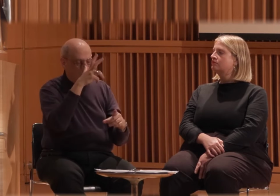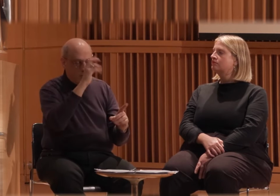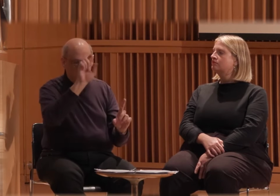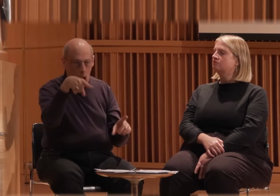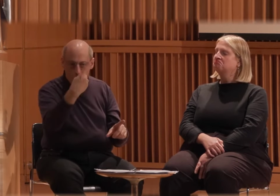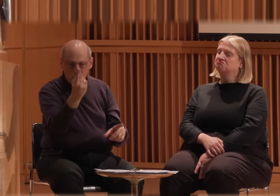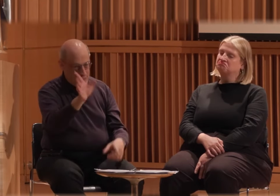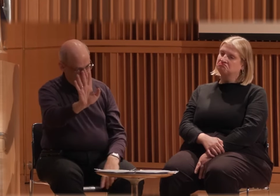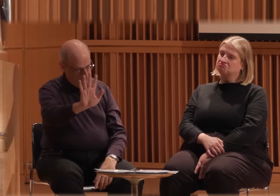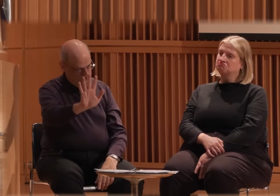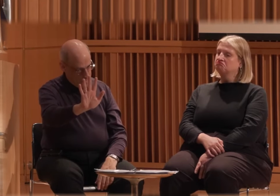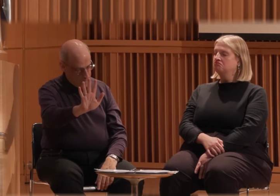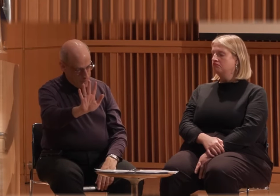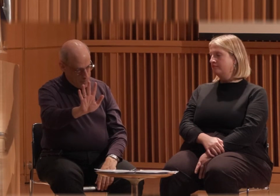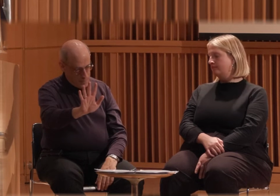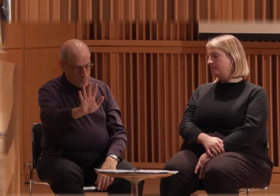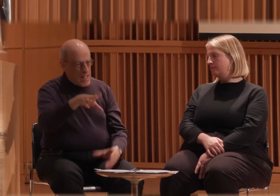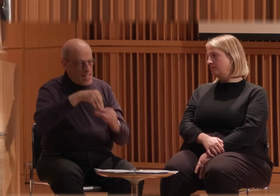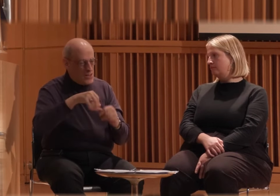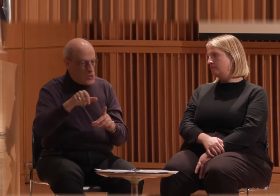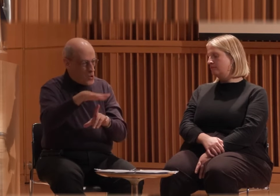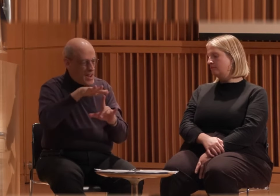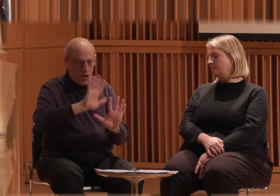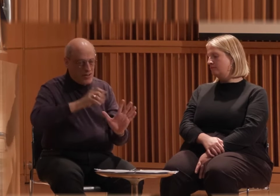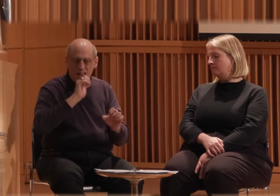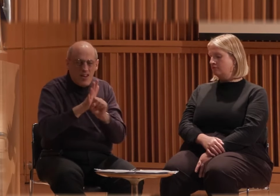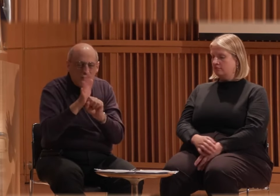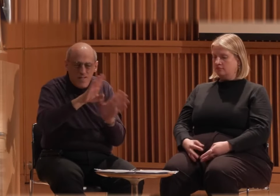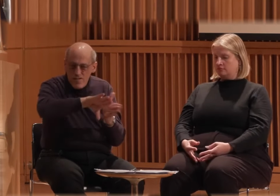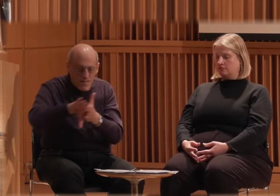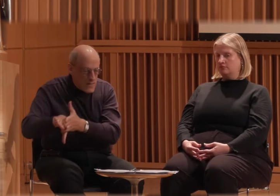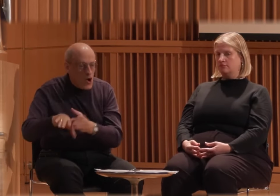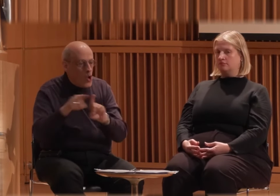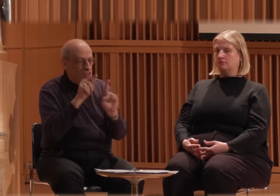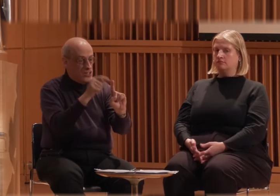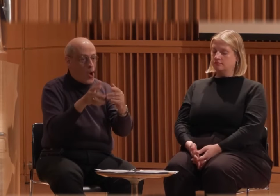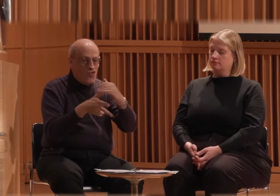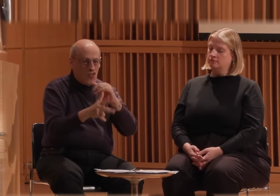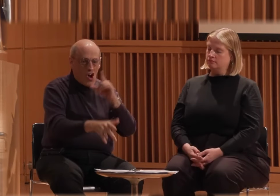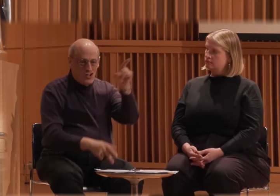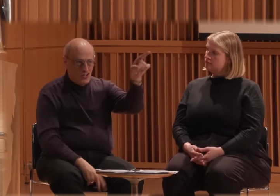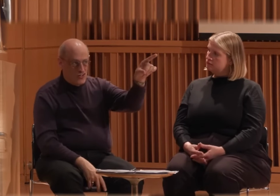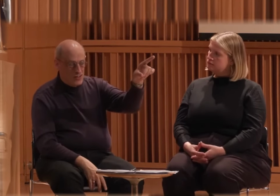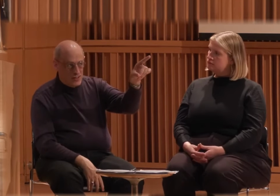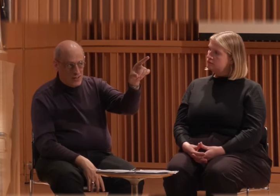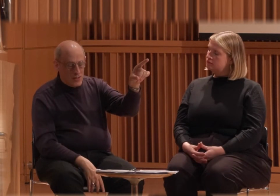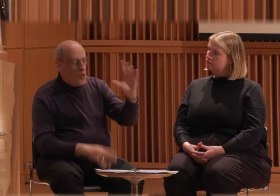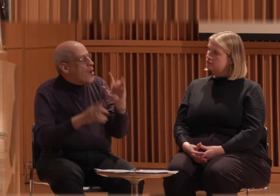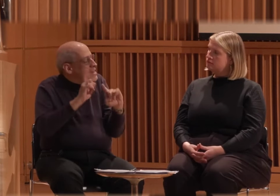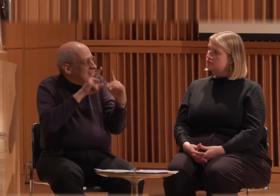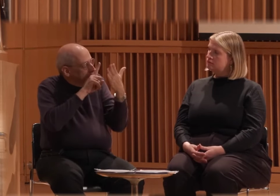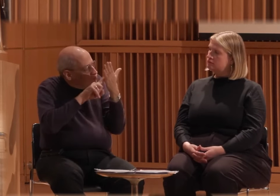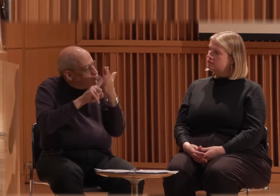cockroaches and indoor stuff as important as it is. We think it's this, but we can't really explore it